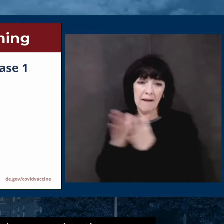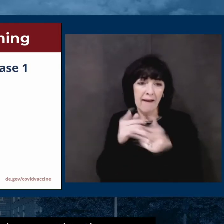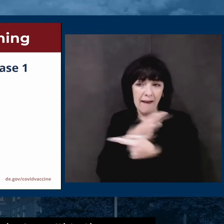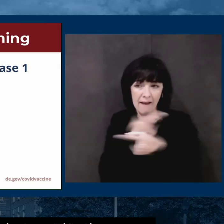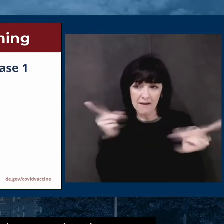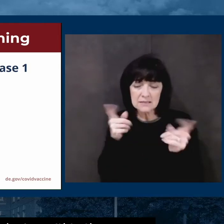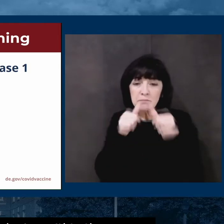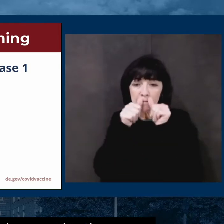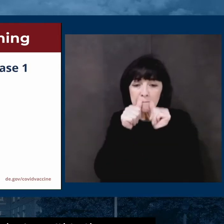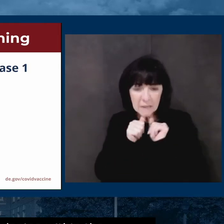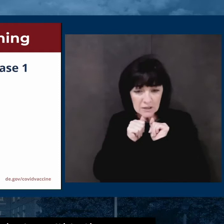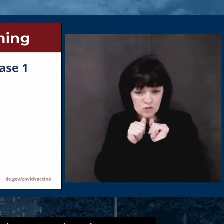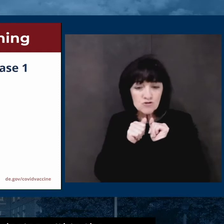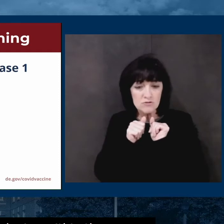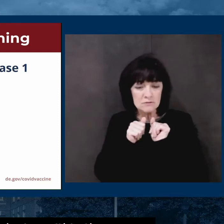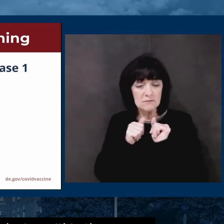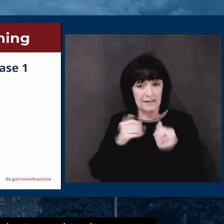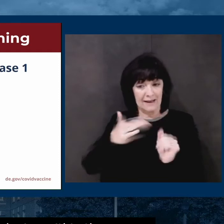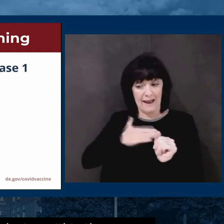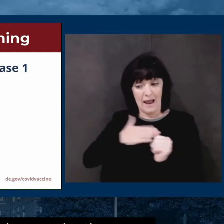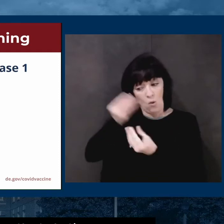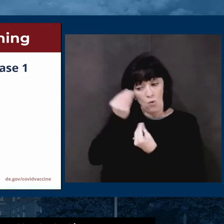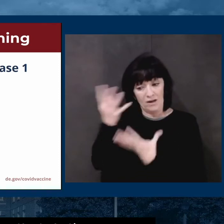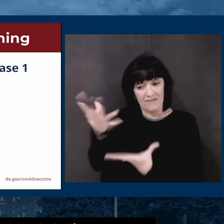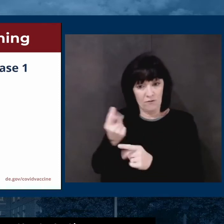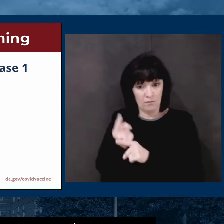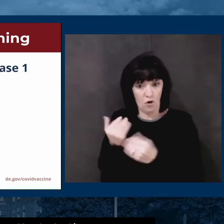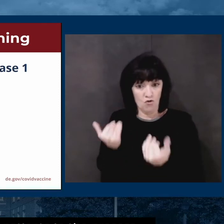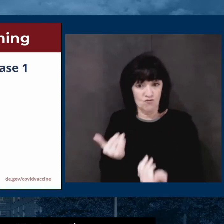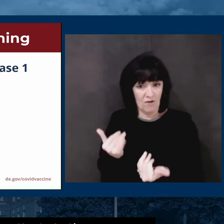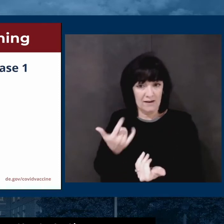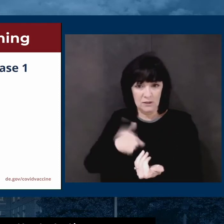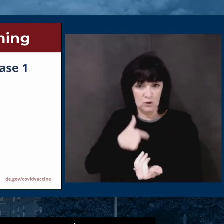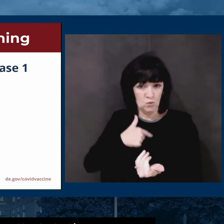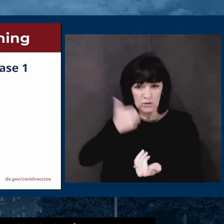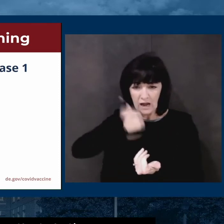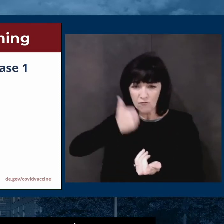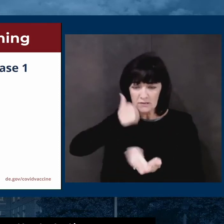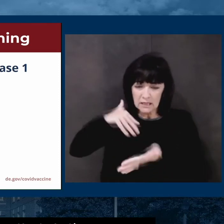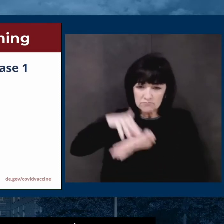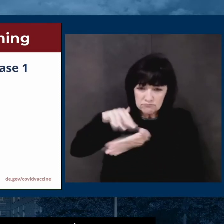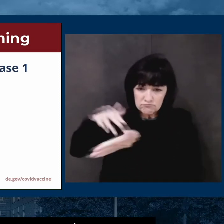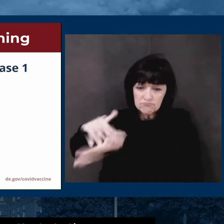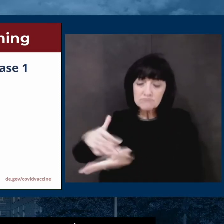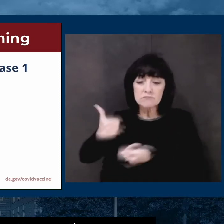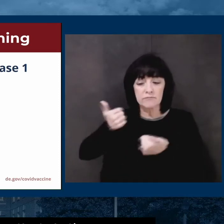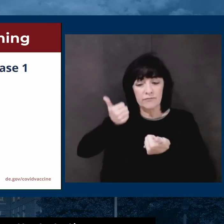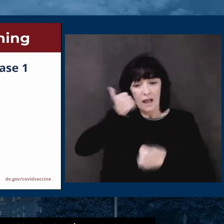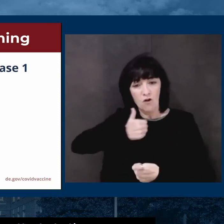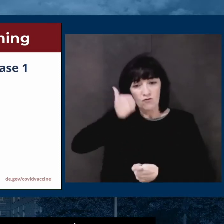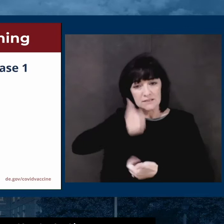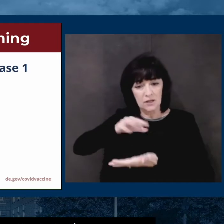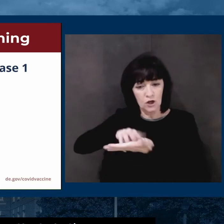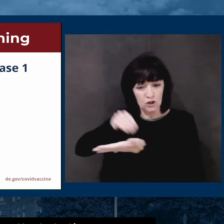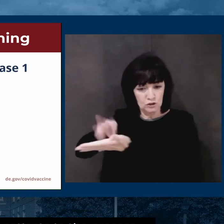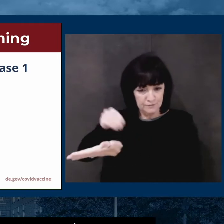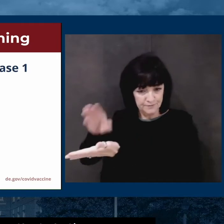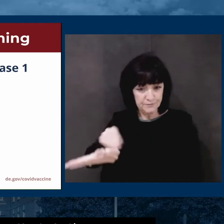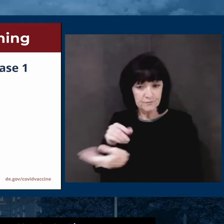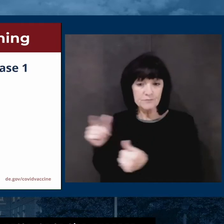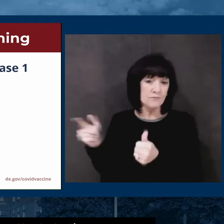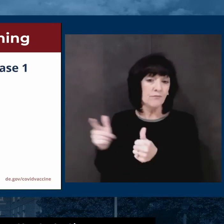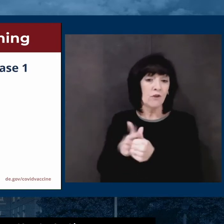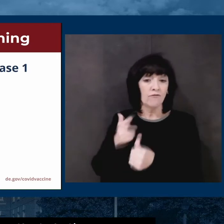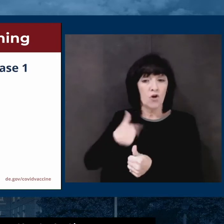have as of now. If you recall, the very first date of proposed allocation was November 1st. We are